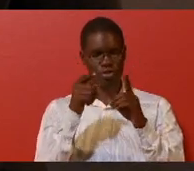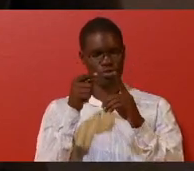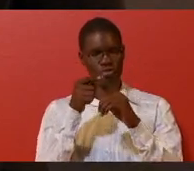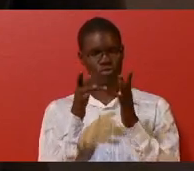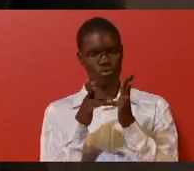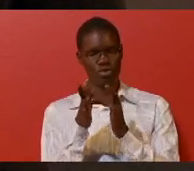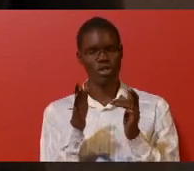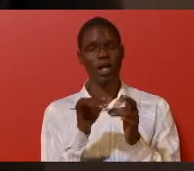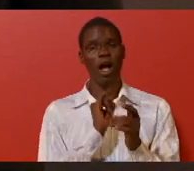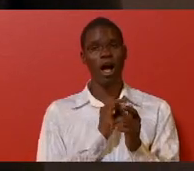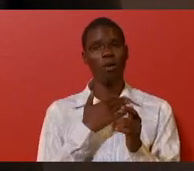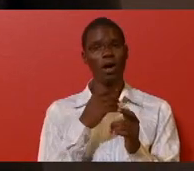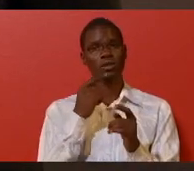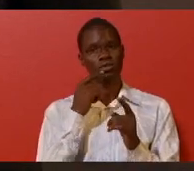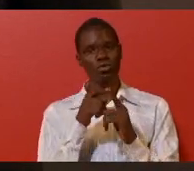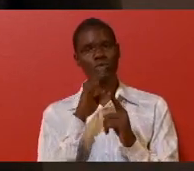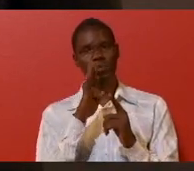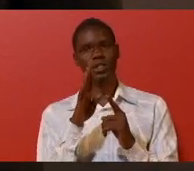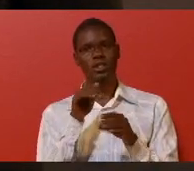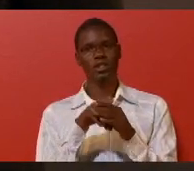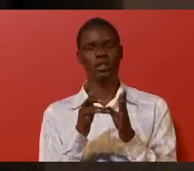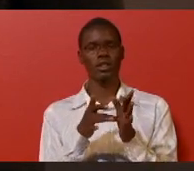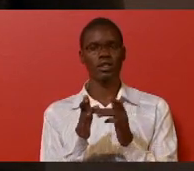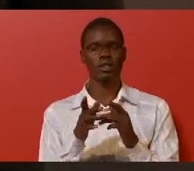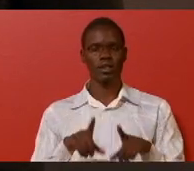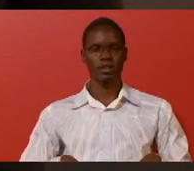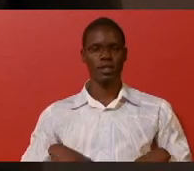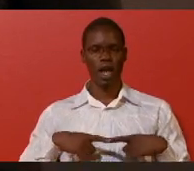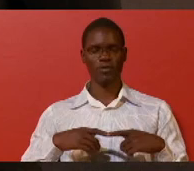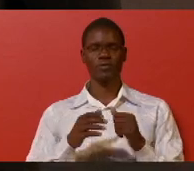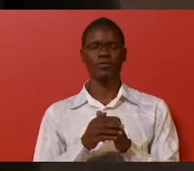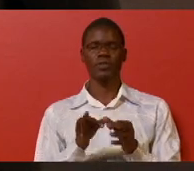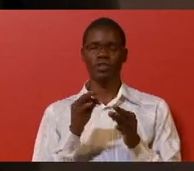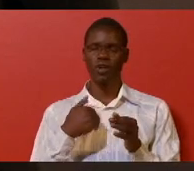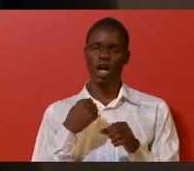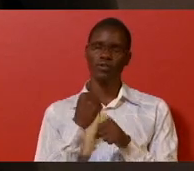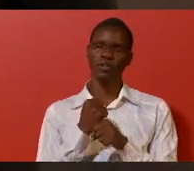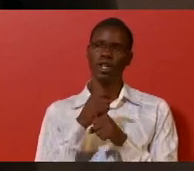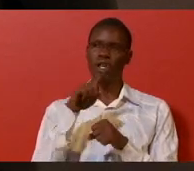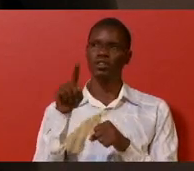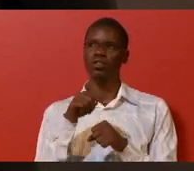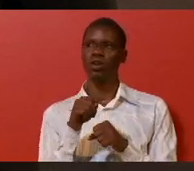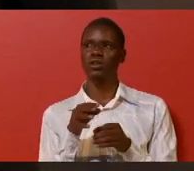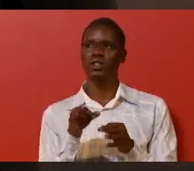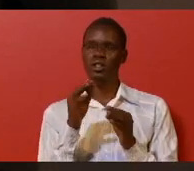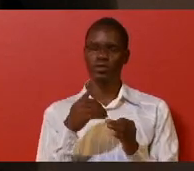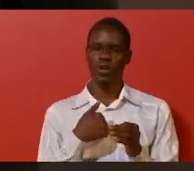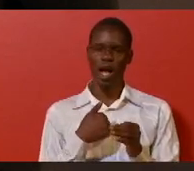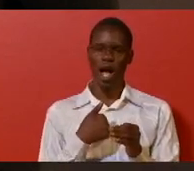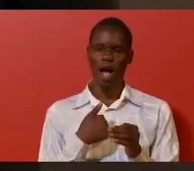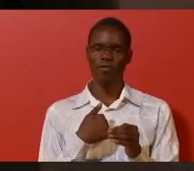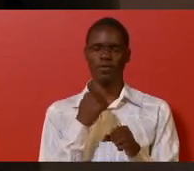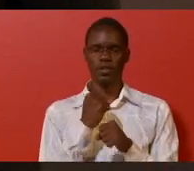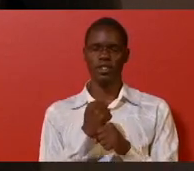say, I want to belong to Jesus. Because even if I've messed up, he's promised to forgive. Even if I have done it right,